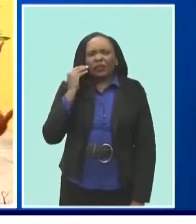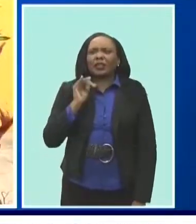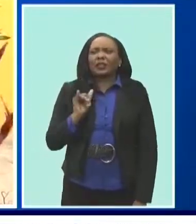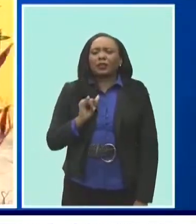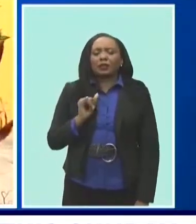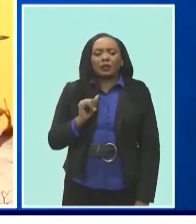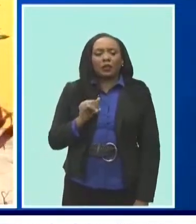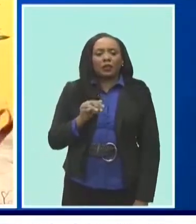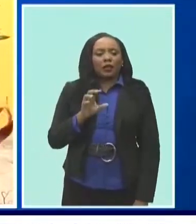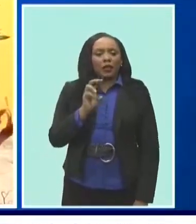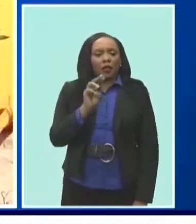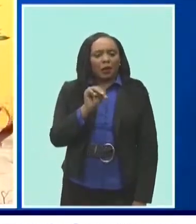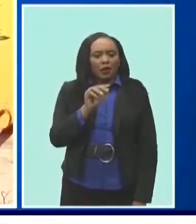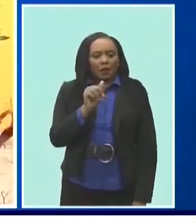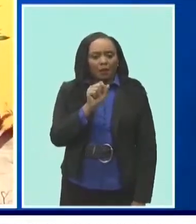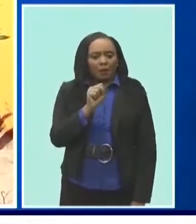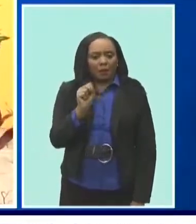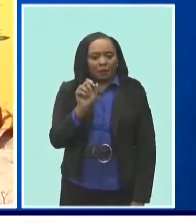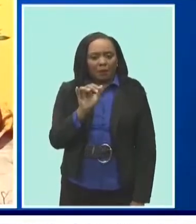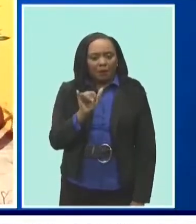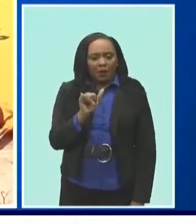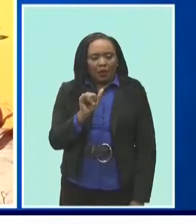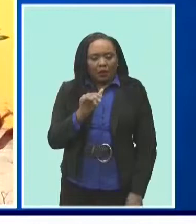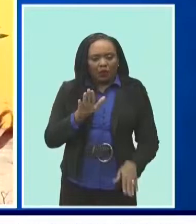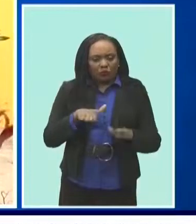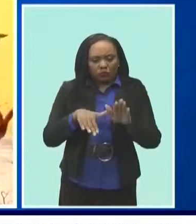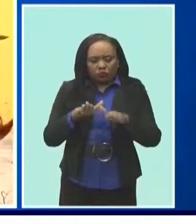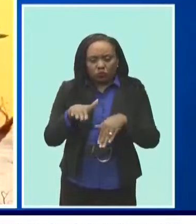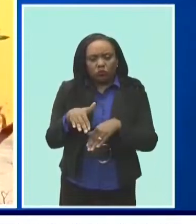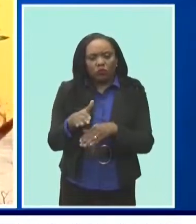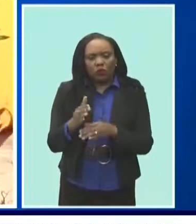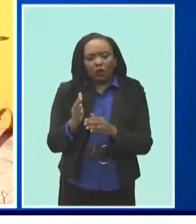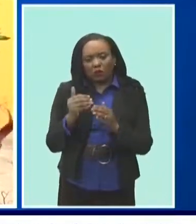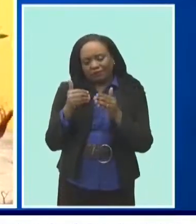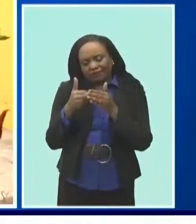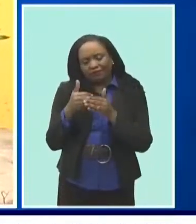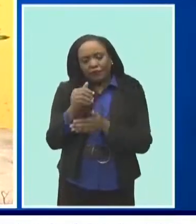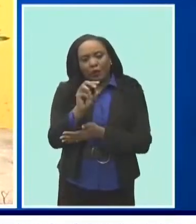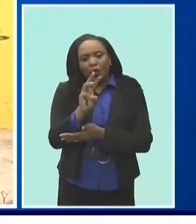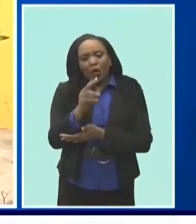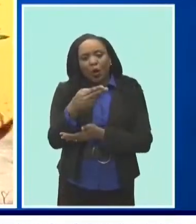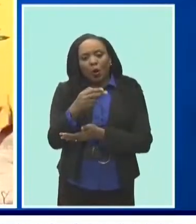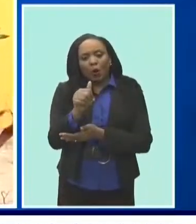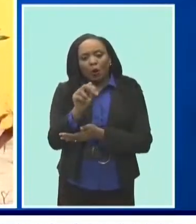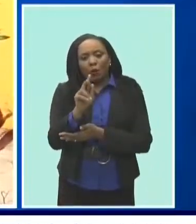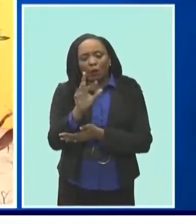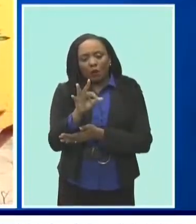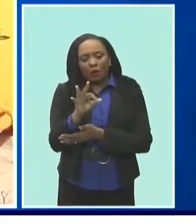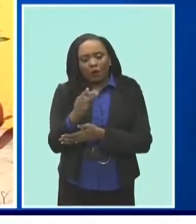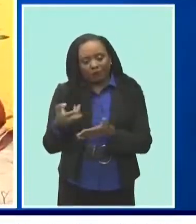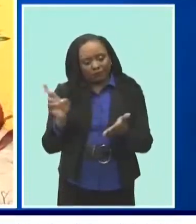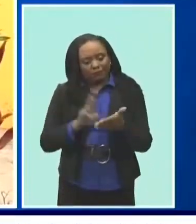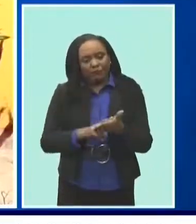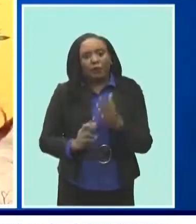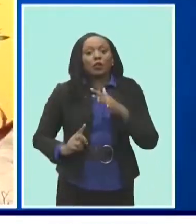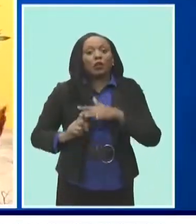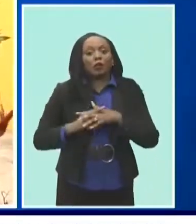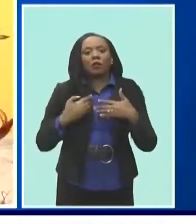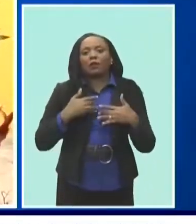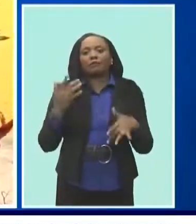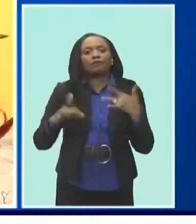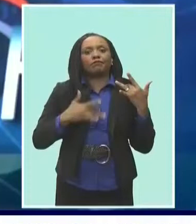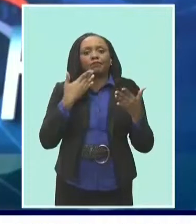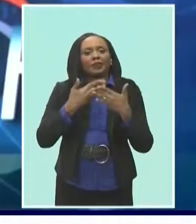by Massey, and you go down to the wharf side of Cavens Lane. That's where we'll be doing the registering, so show up and have a great